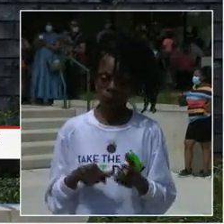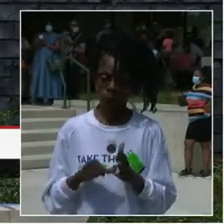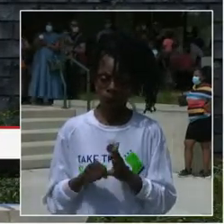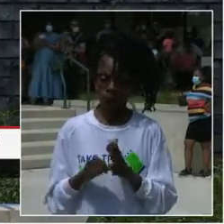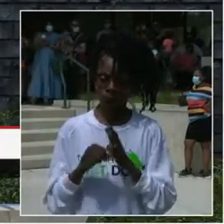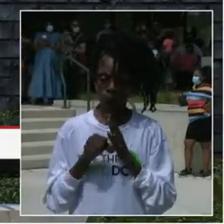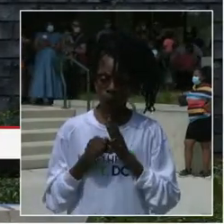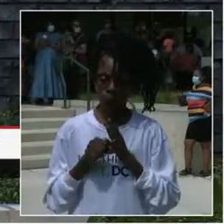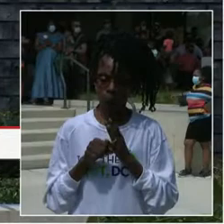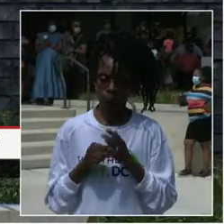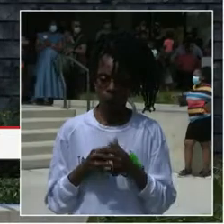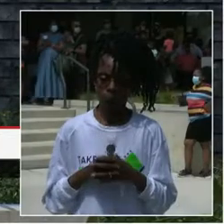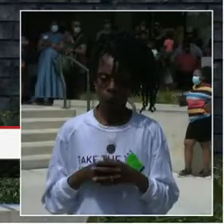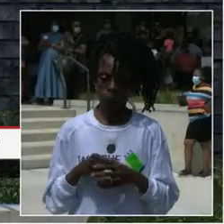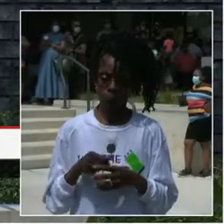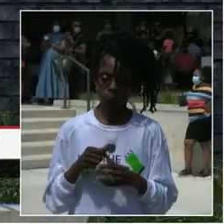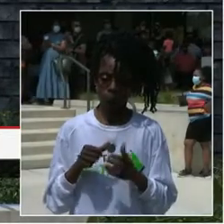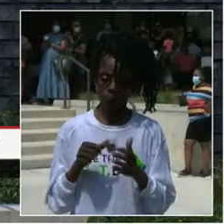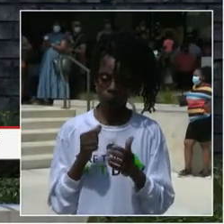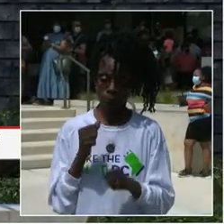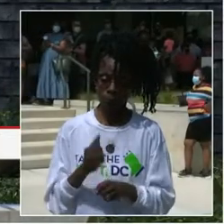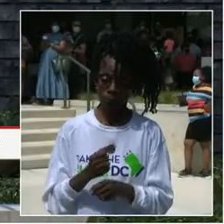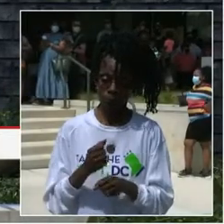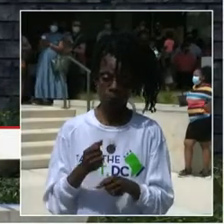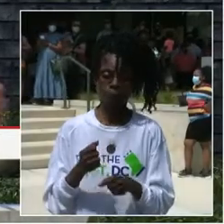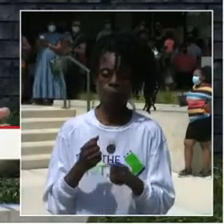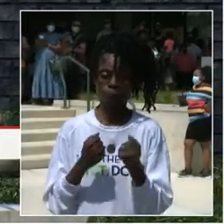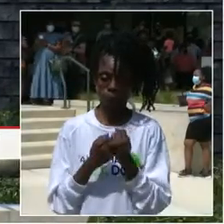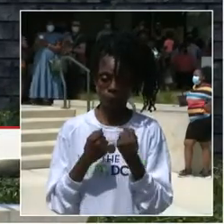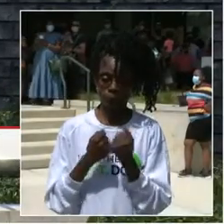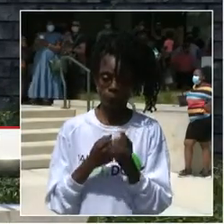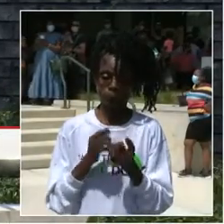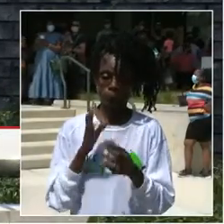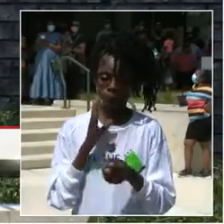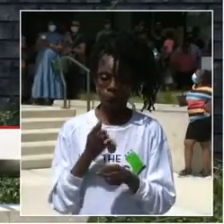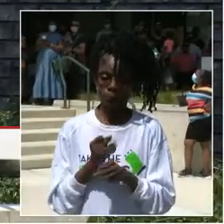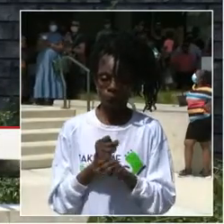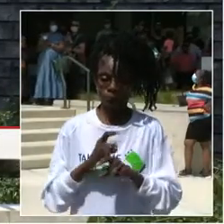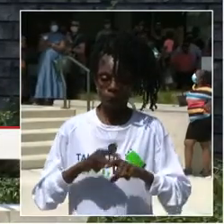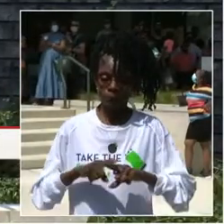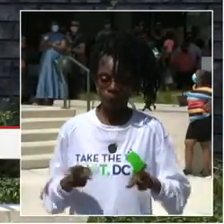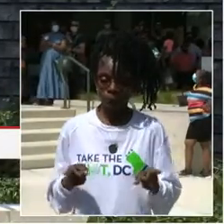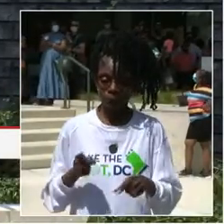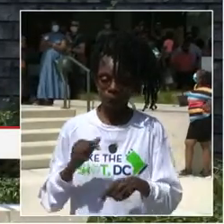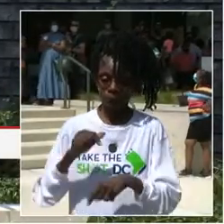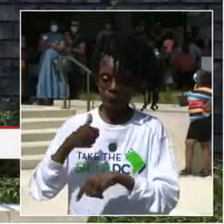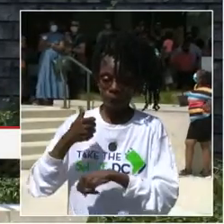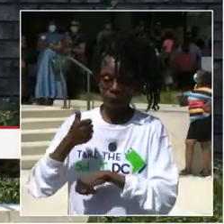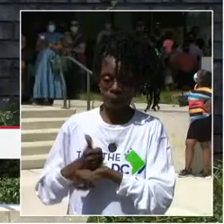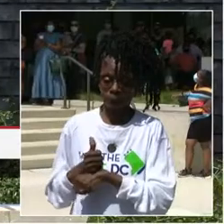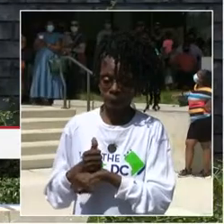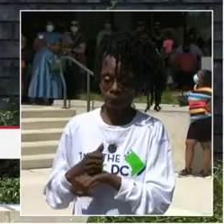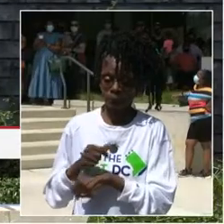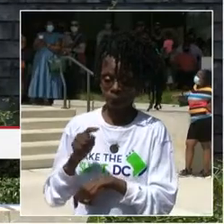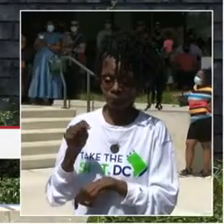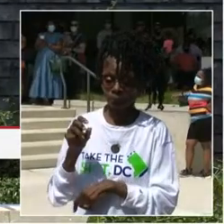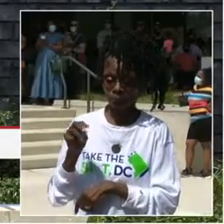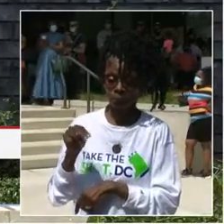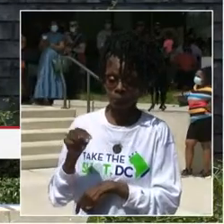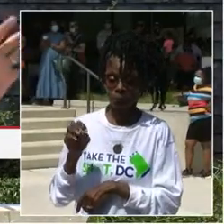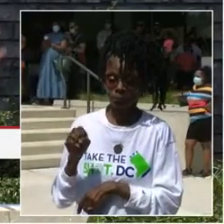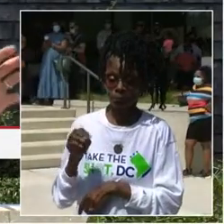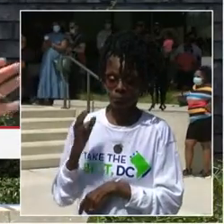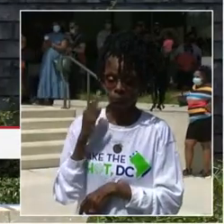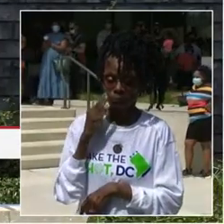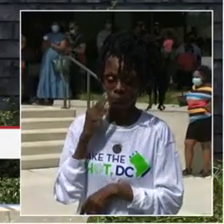advocacy made the difference, and you are going to really help set the tone. And I know it's going to be actually for classes and for generations to come as you start